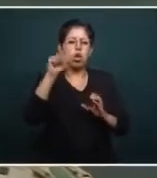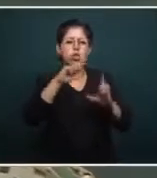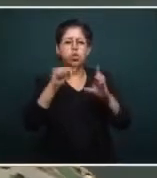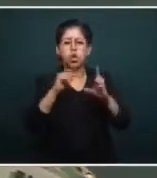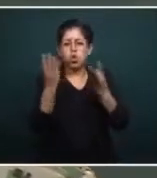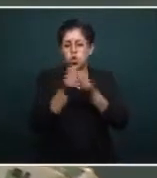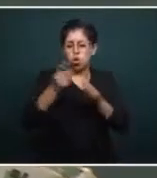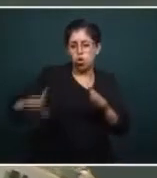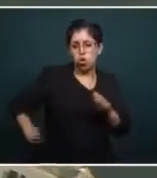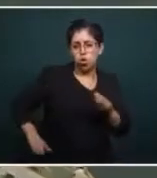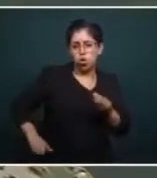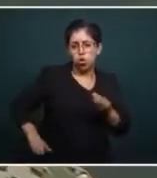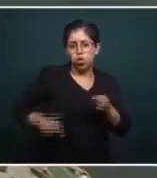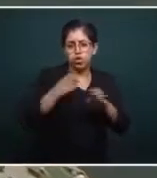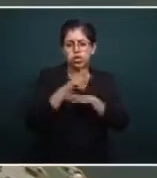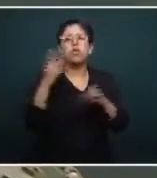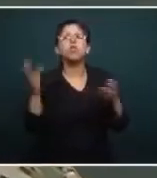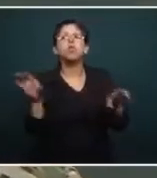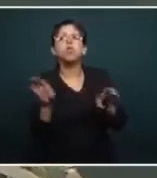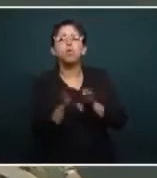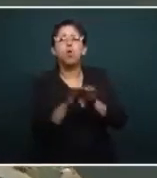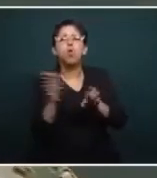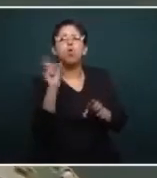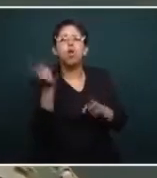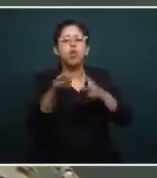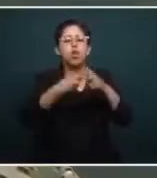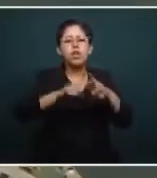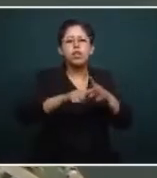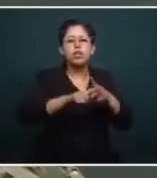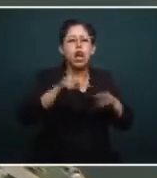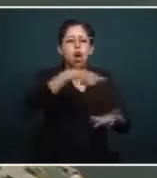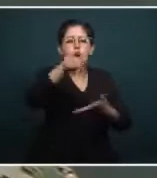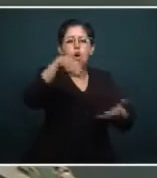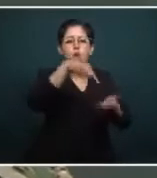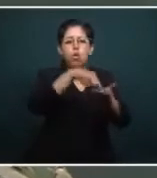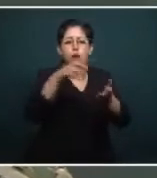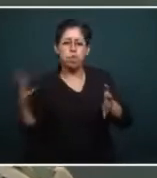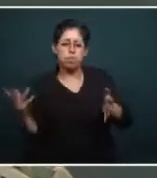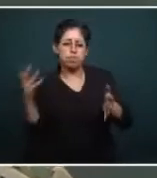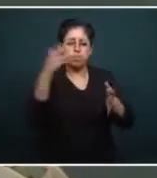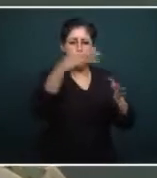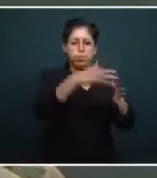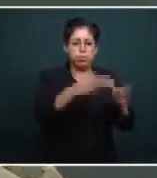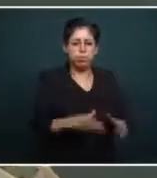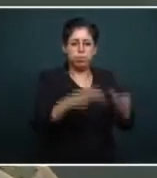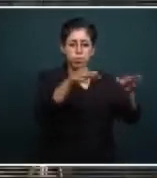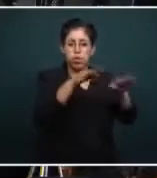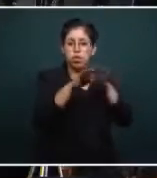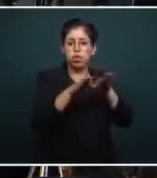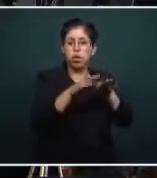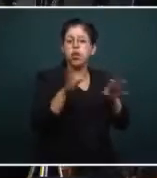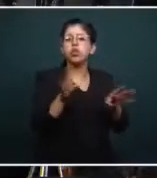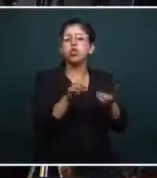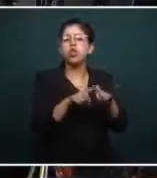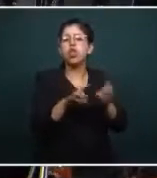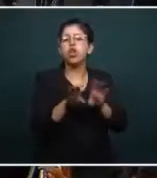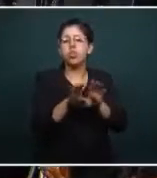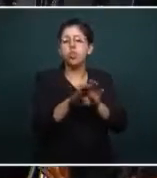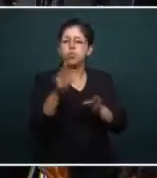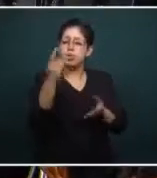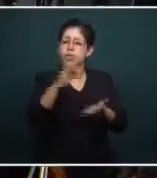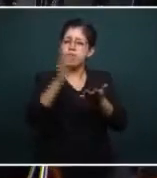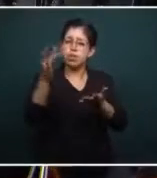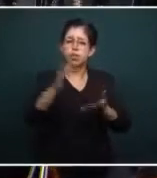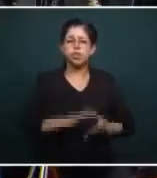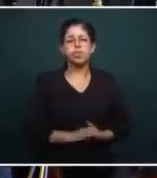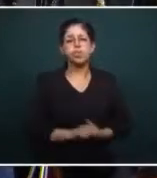estado according to para what que the nos dé governor of the un state, lugar donde se van a so he can ubicar let us know para where they're going to reforzar be la Guardia Nacional. located so we can start. Ok, muchísimas Okay.